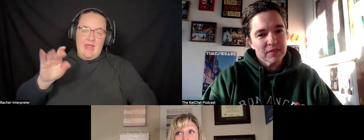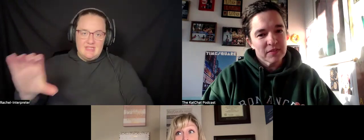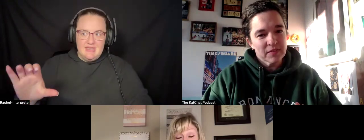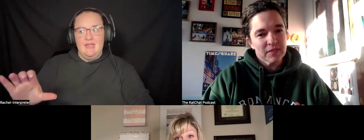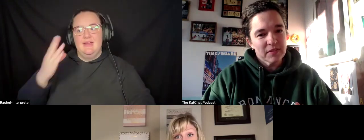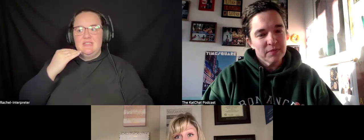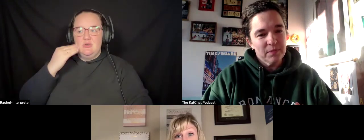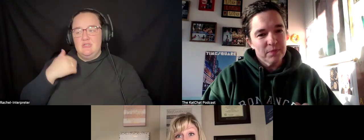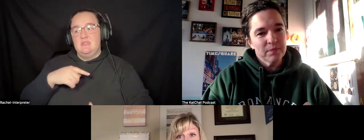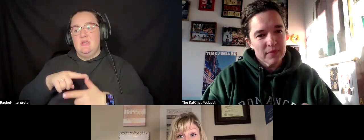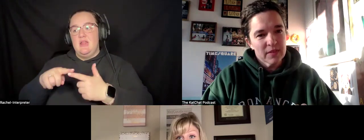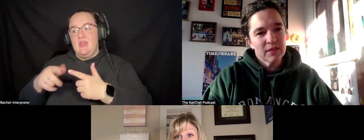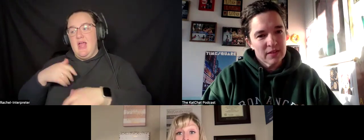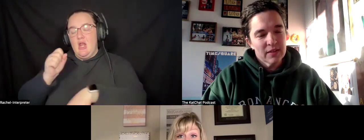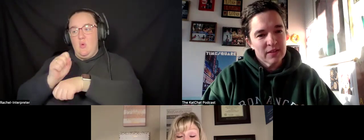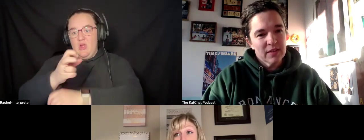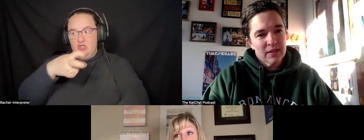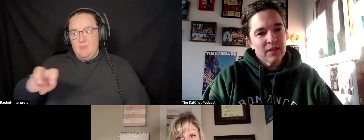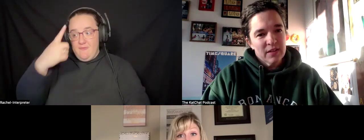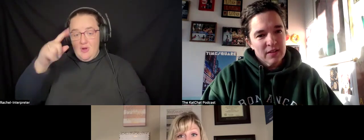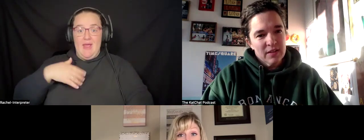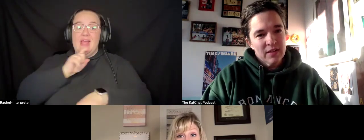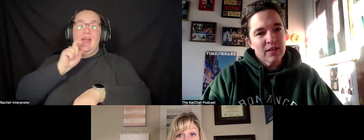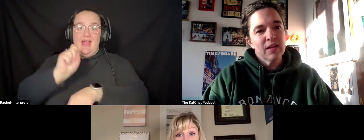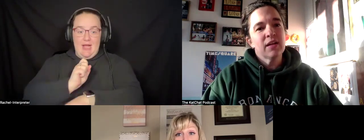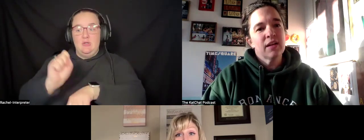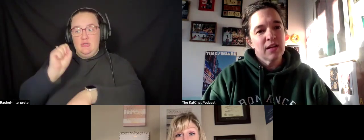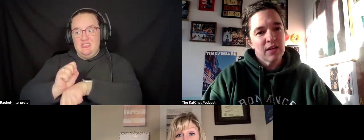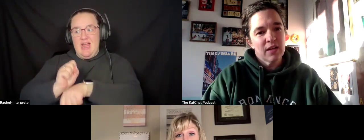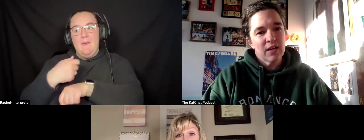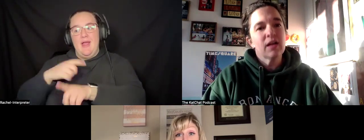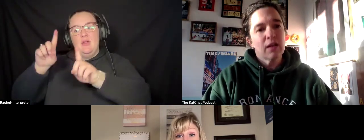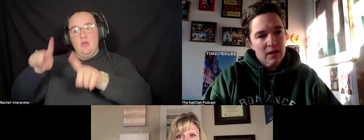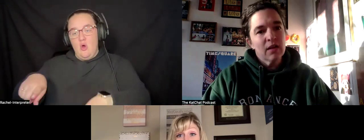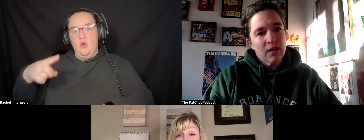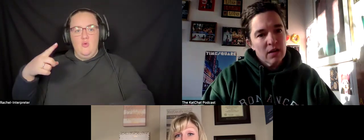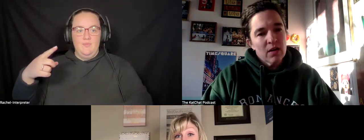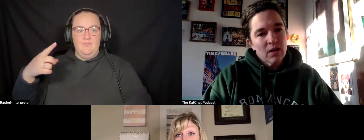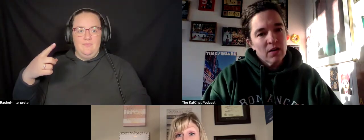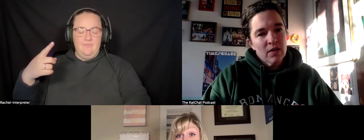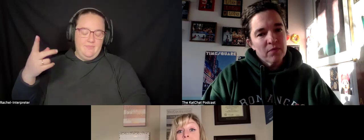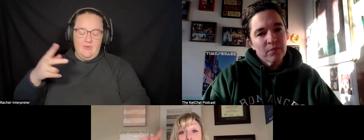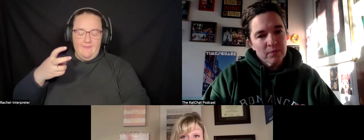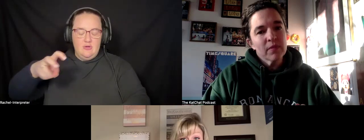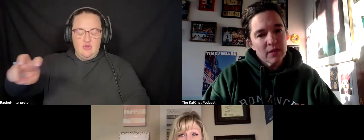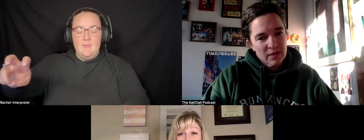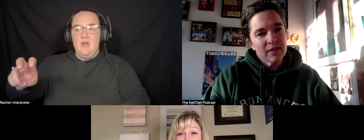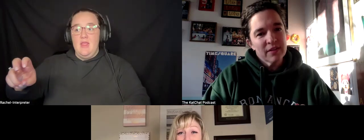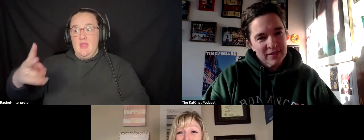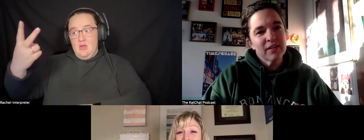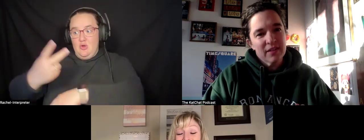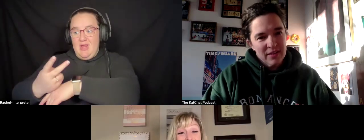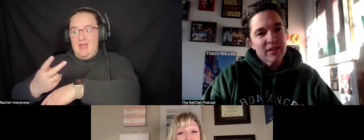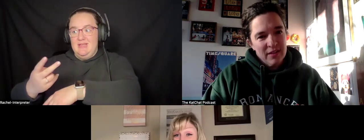then I had a work trip where I had to, for my actual job, where I had to go present at a conference for 3 days. I came home for like 2 days, and then I was off to